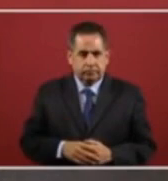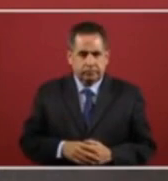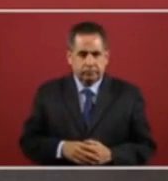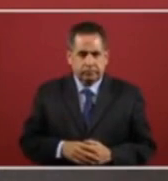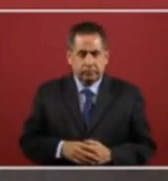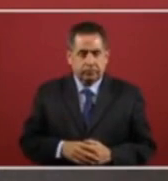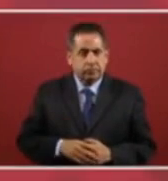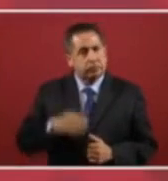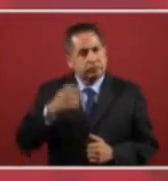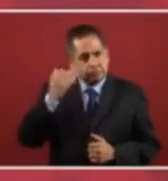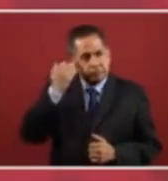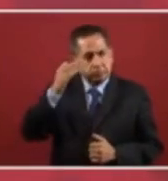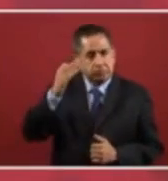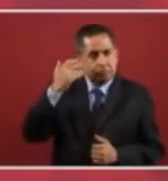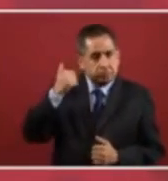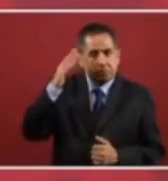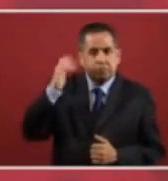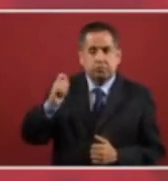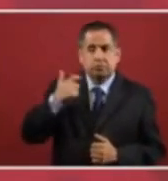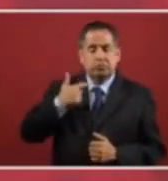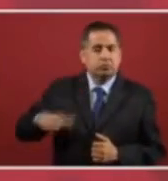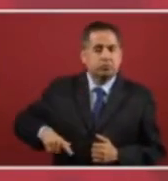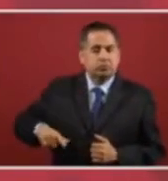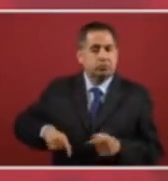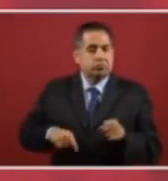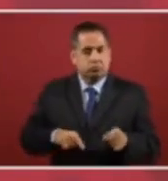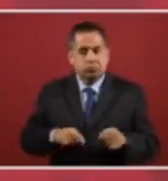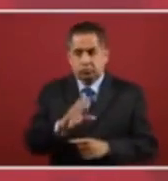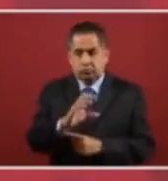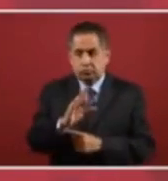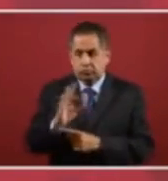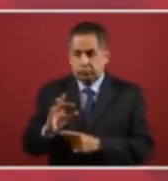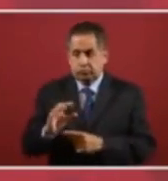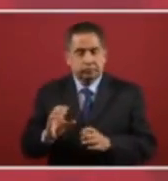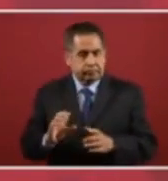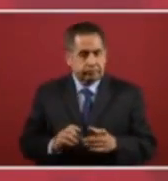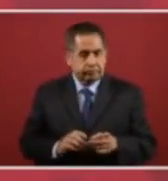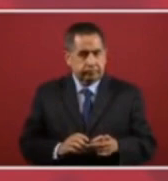go under, because that was another time.